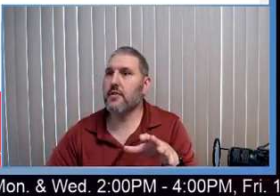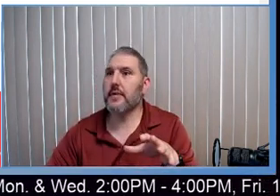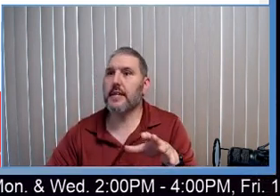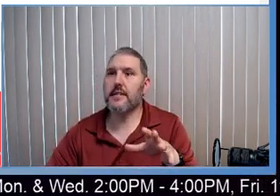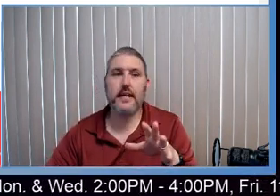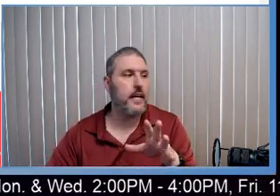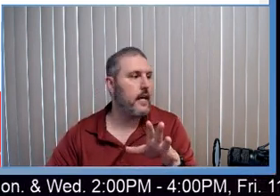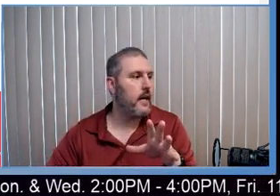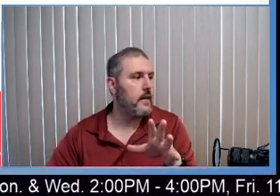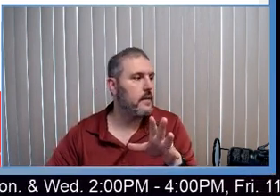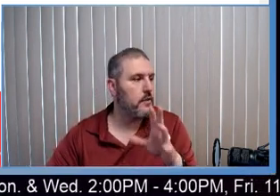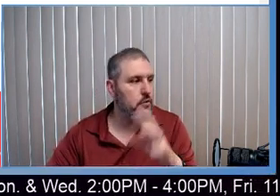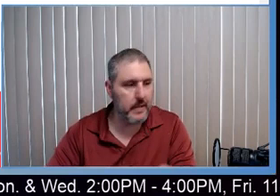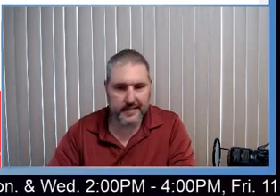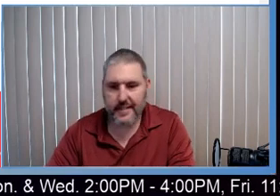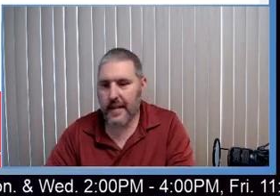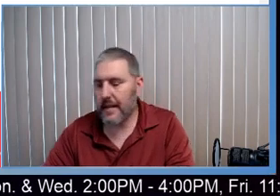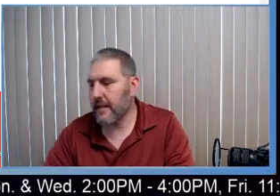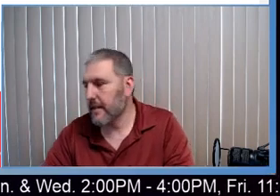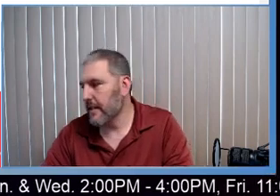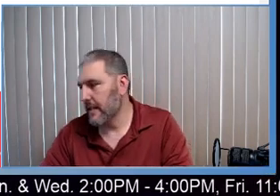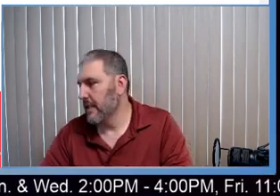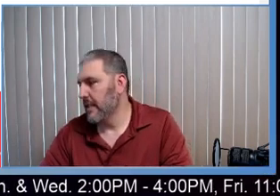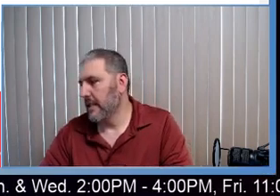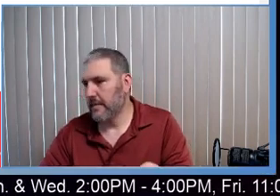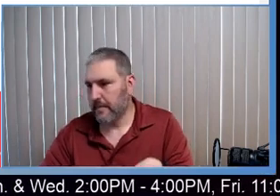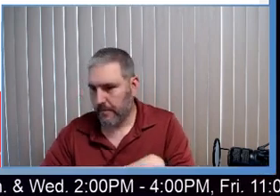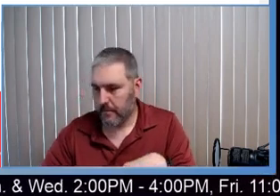Actually, it is 2 weeks today, yeah. 2 weeks today.